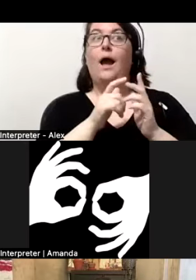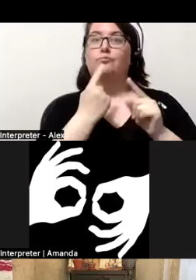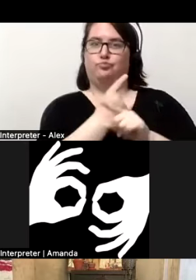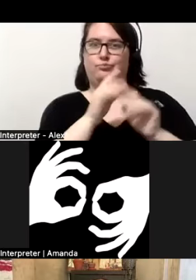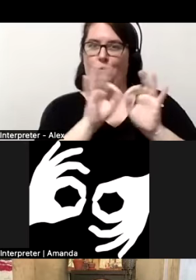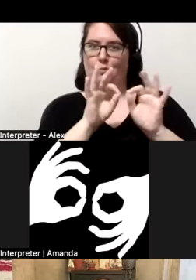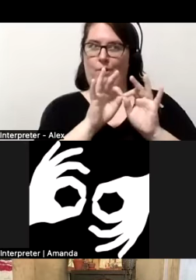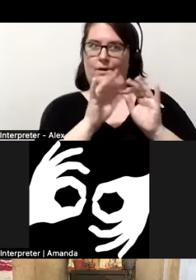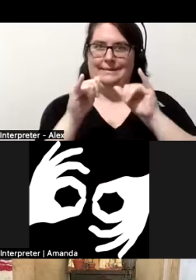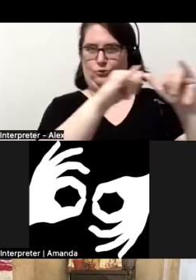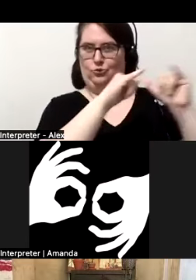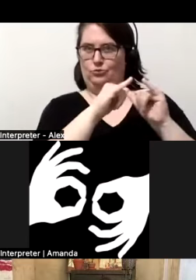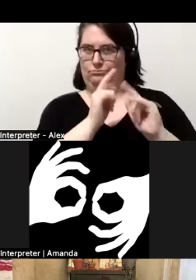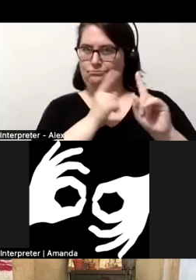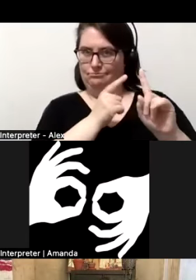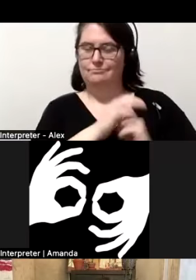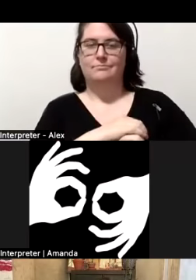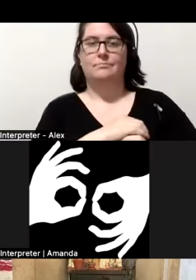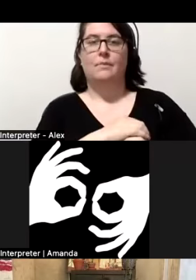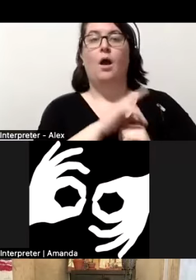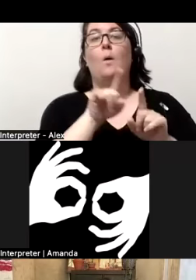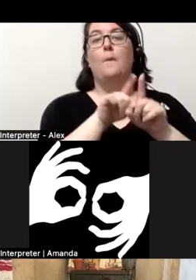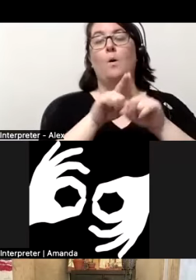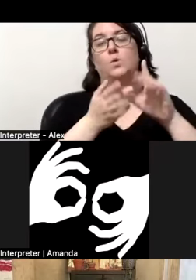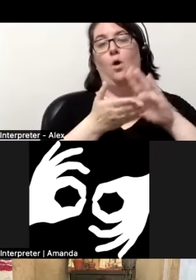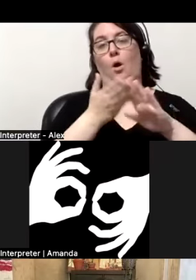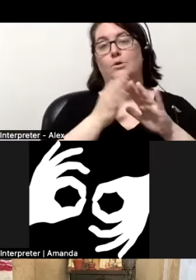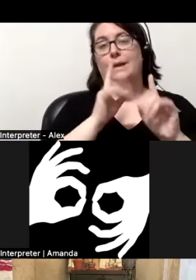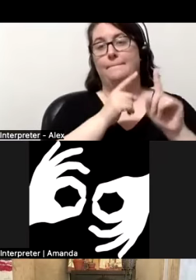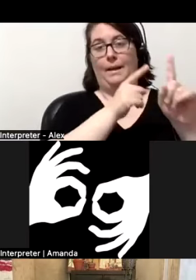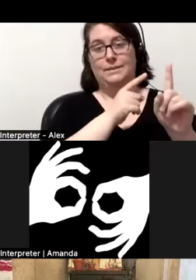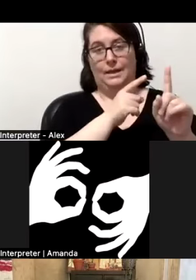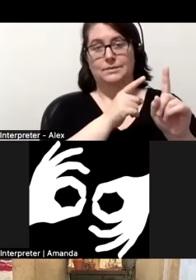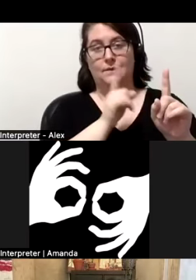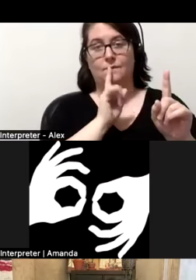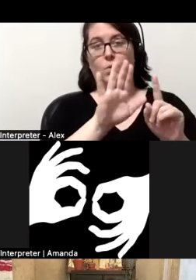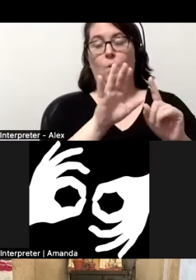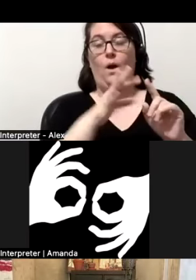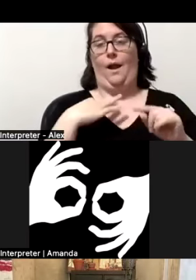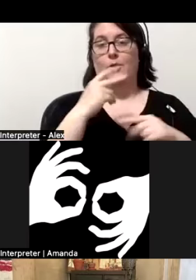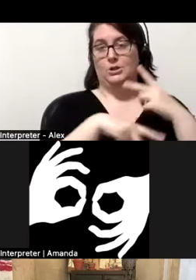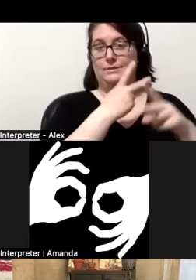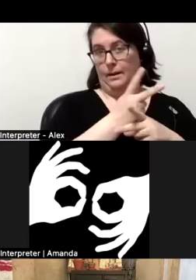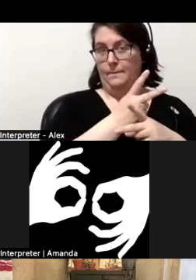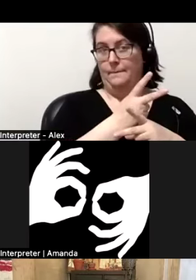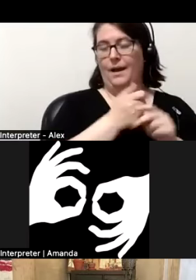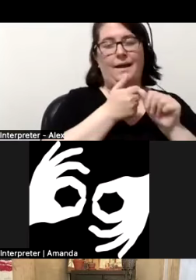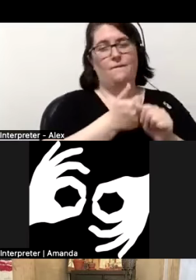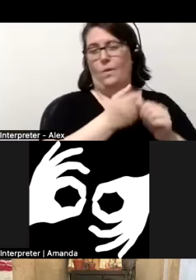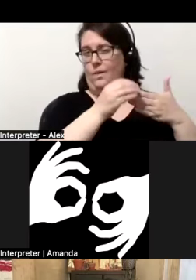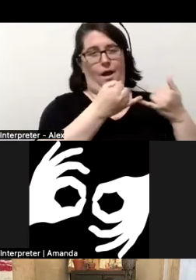minimum. And you have to meet the operations and mandate requirements for your respective application type as defined in the guidelines.